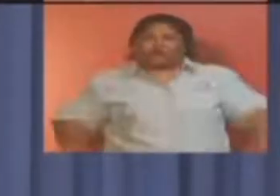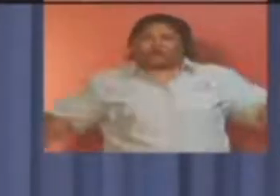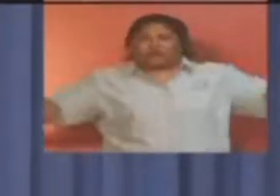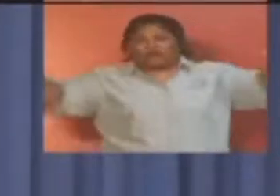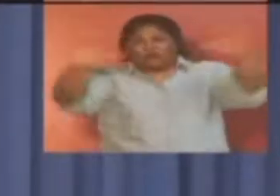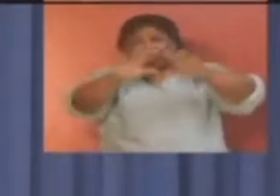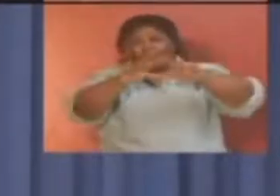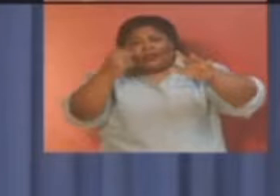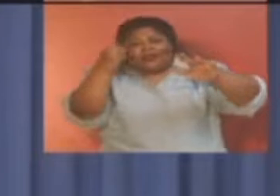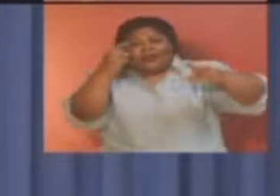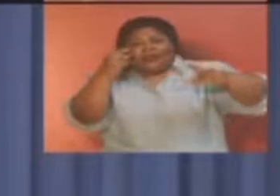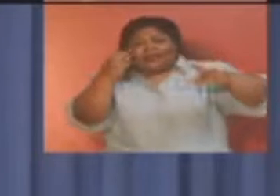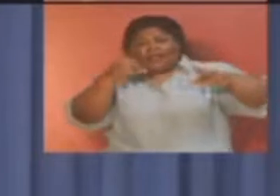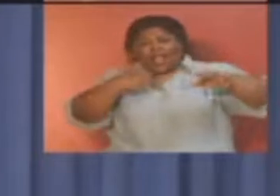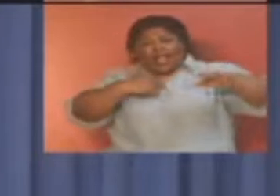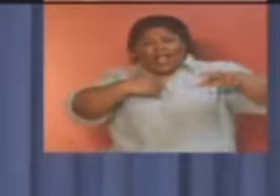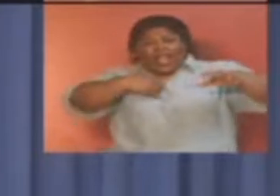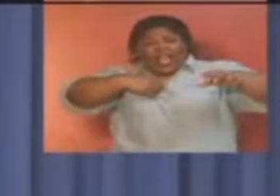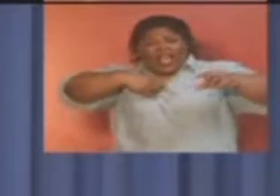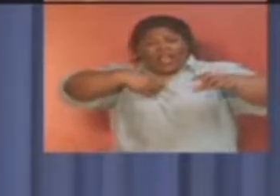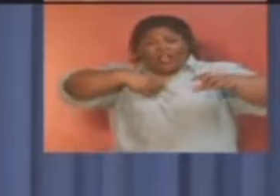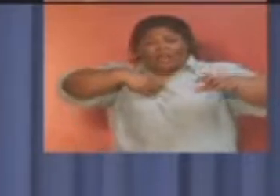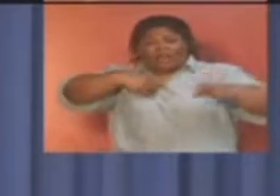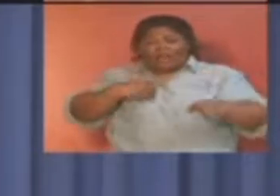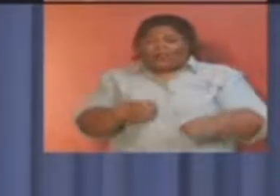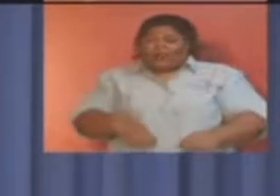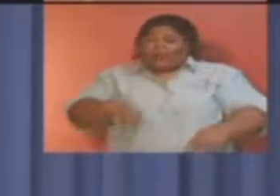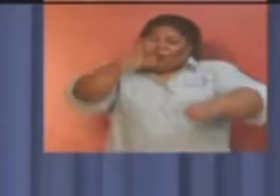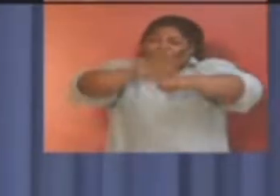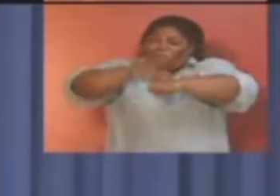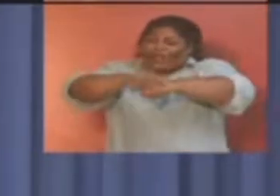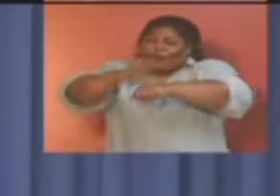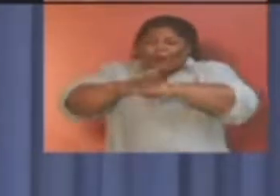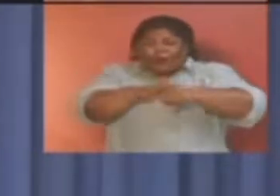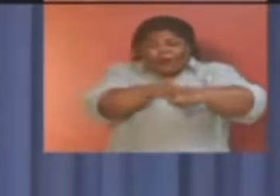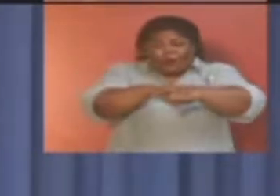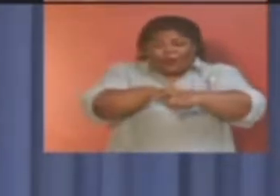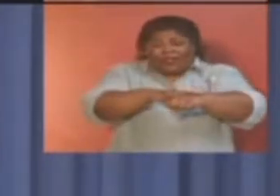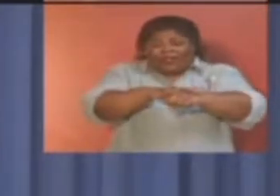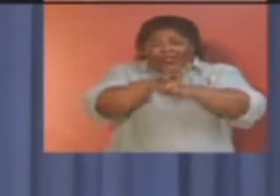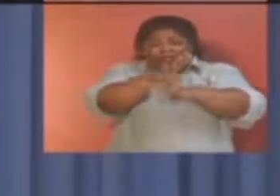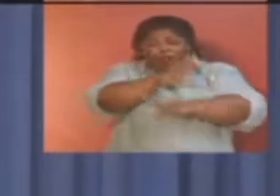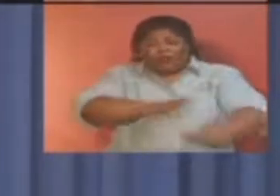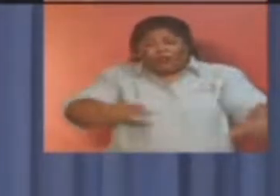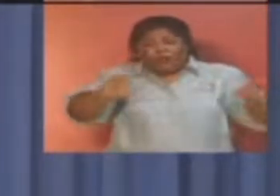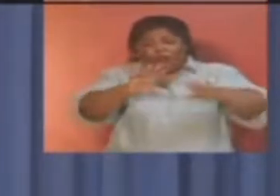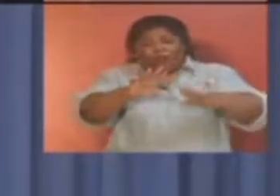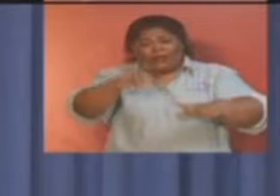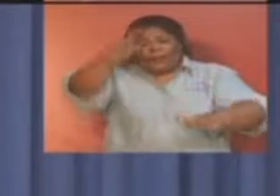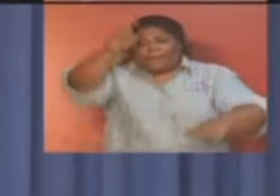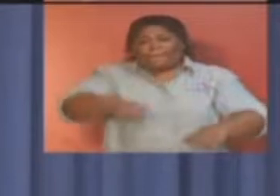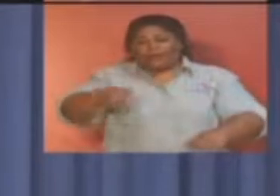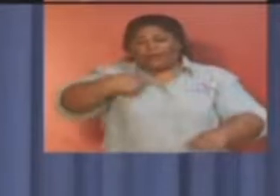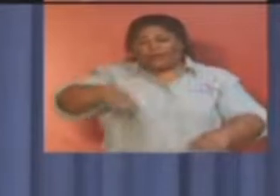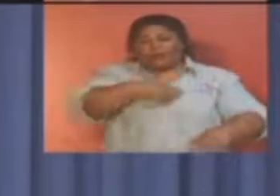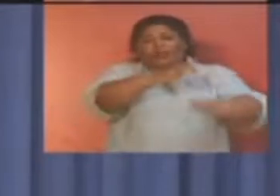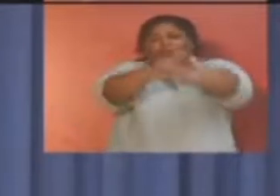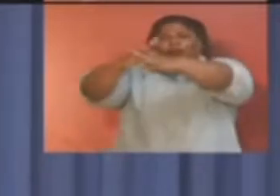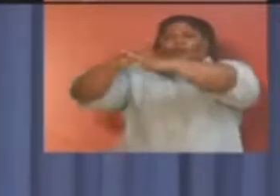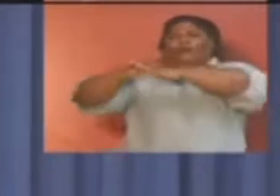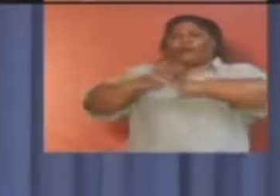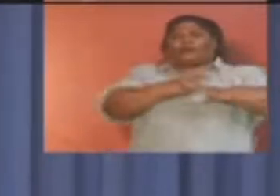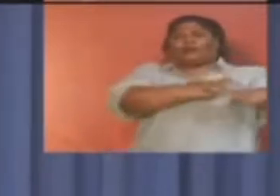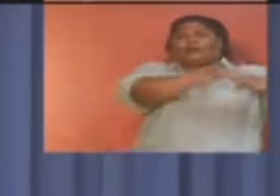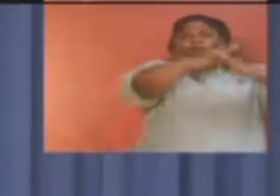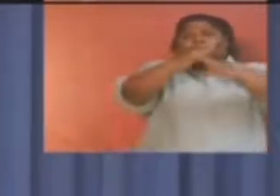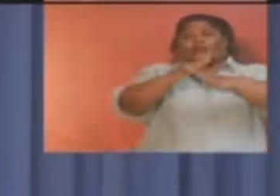we have to see ourselves exposed. And we are exposed. And not only exposed, but